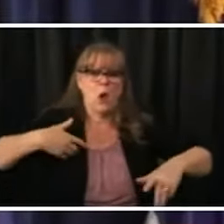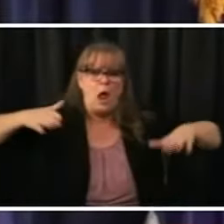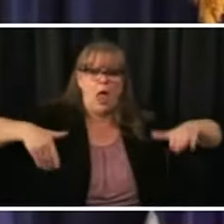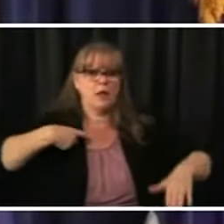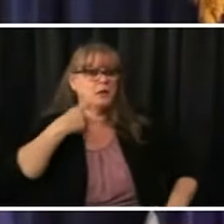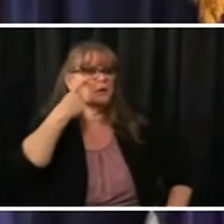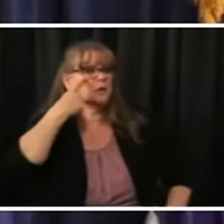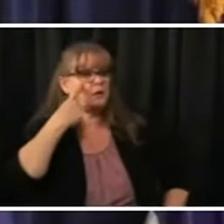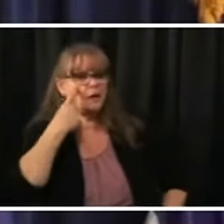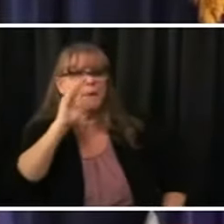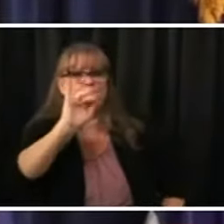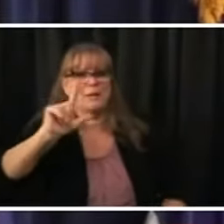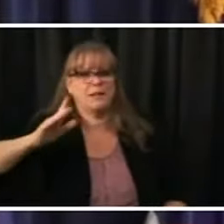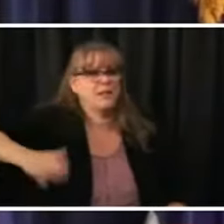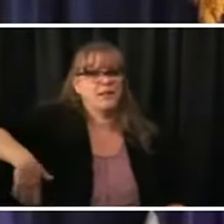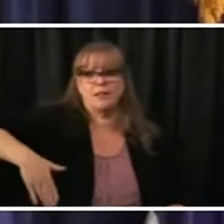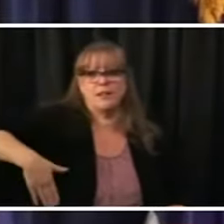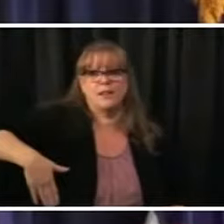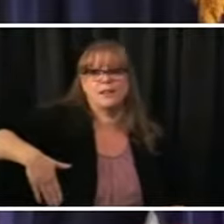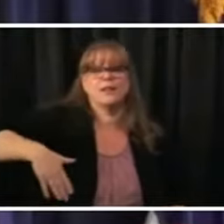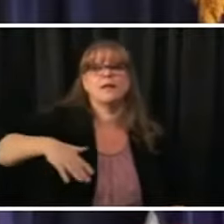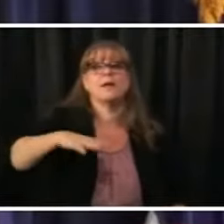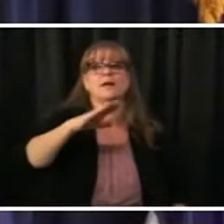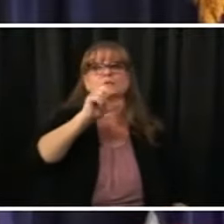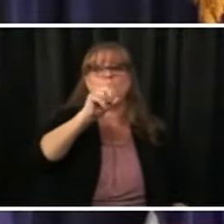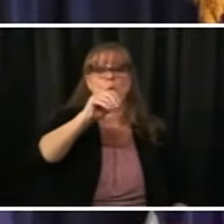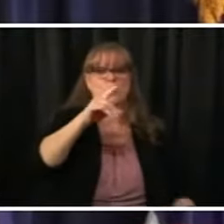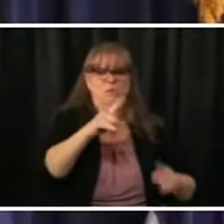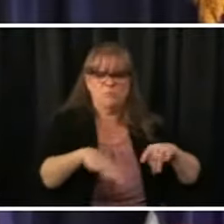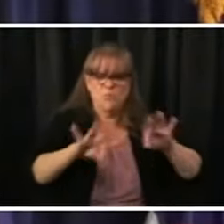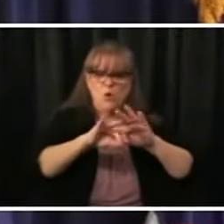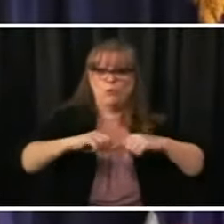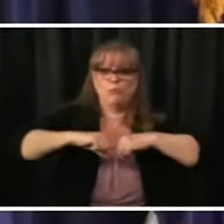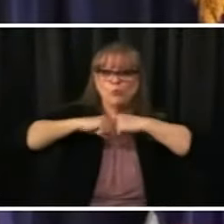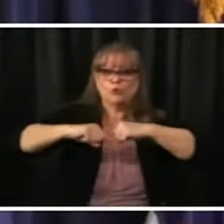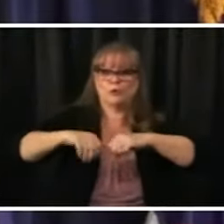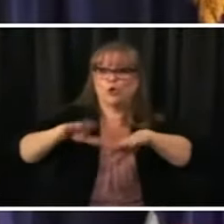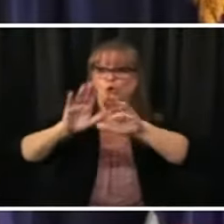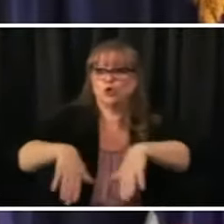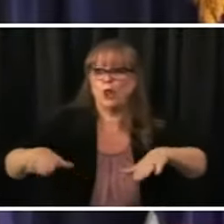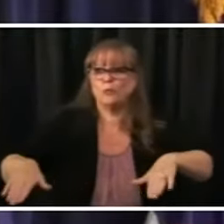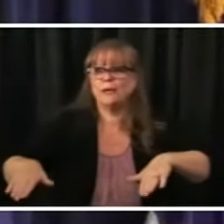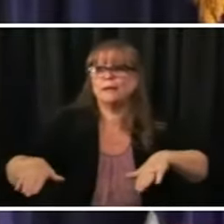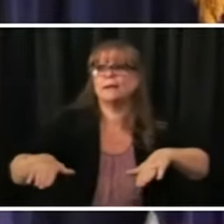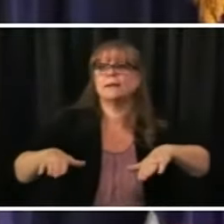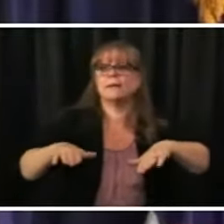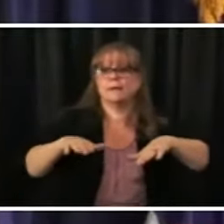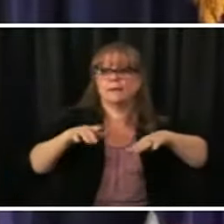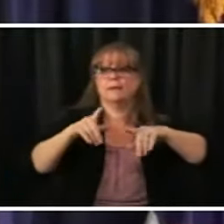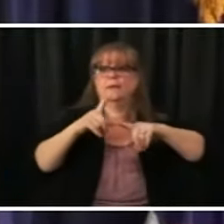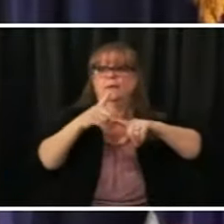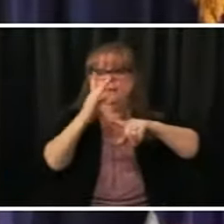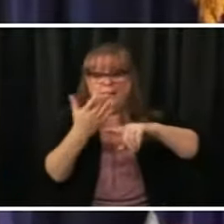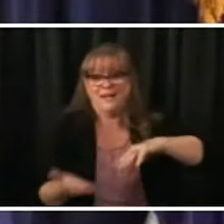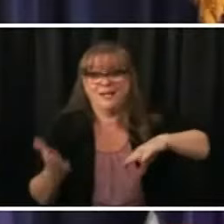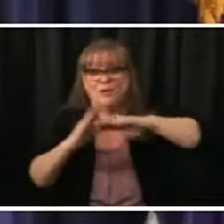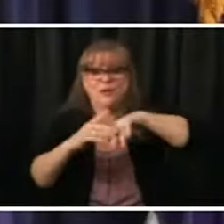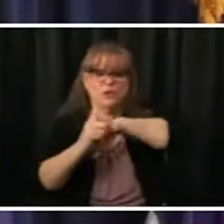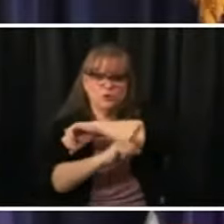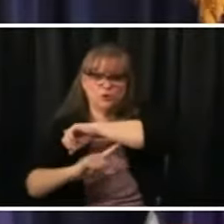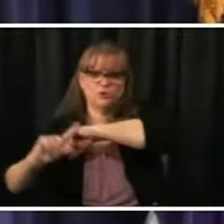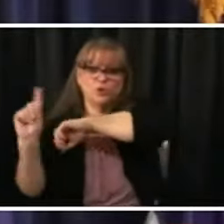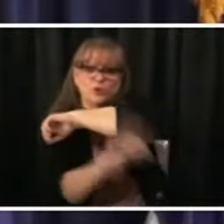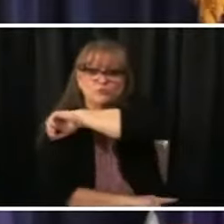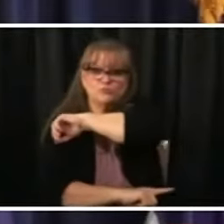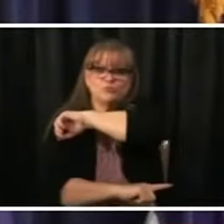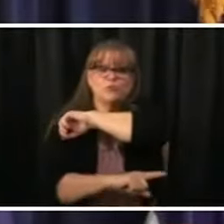protecting children. I think the best way to do that would be to increase penalties on anybody who sells legal